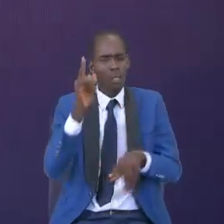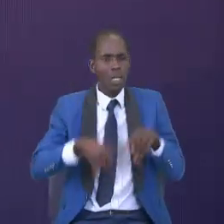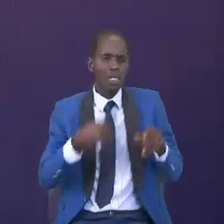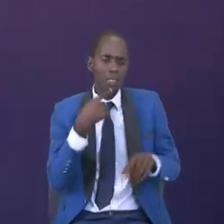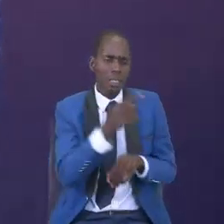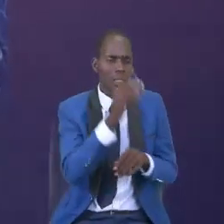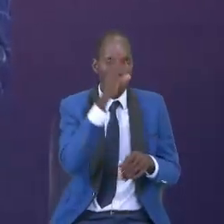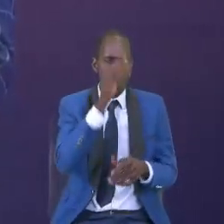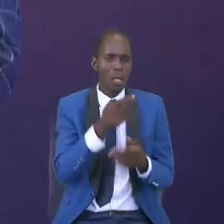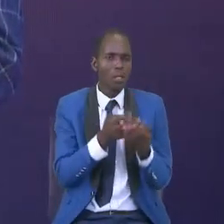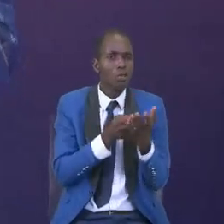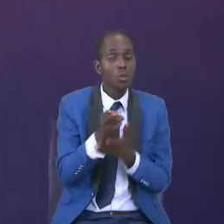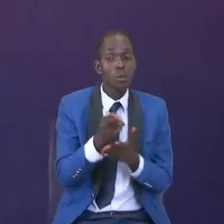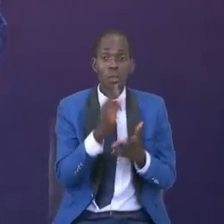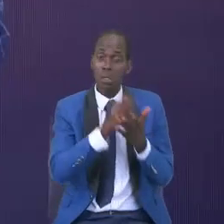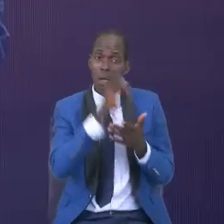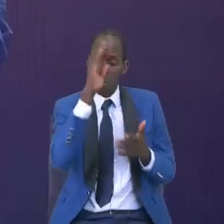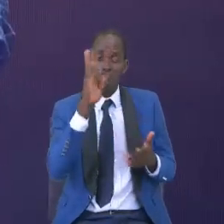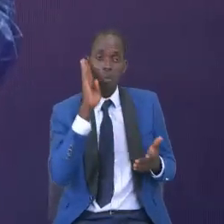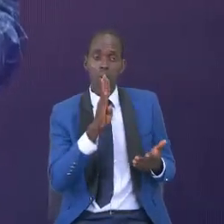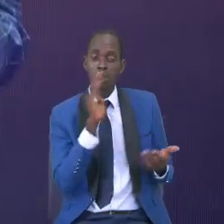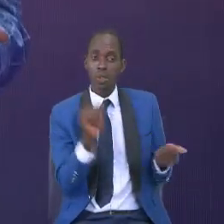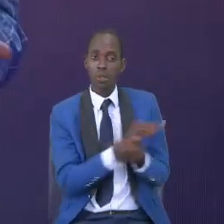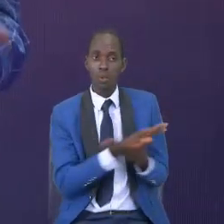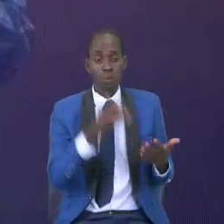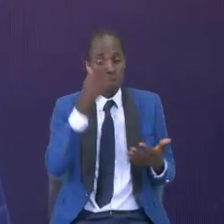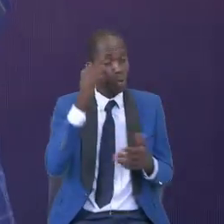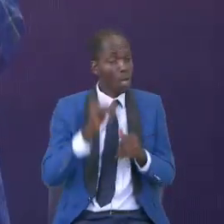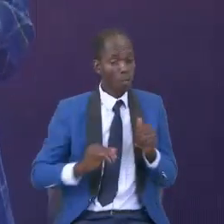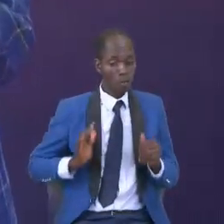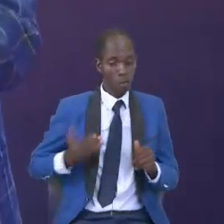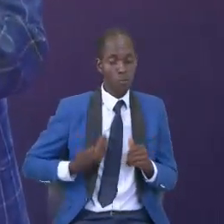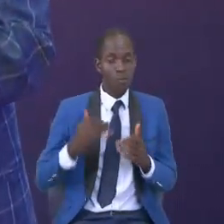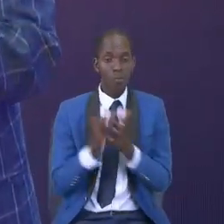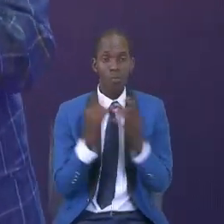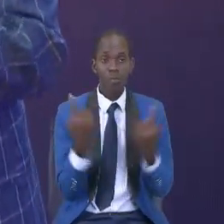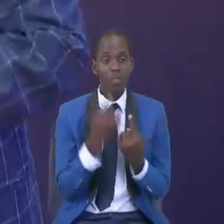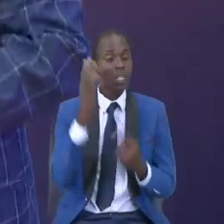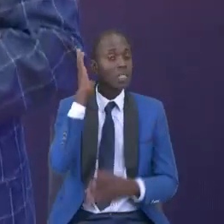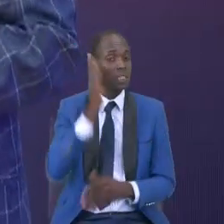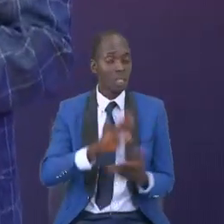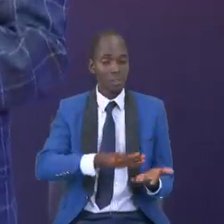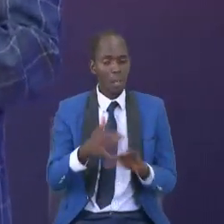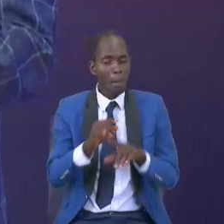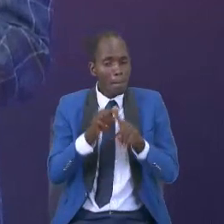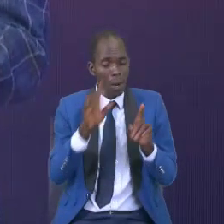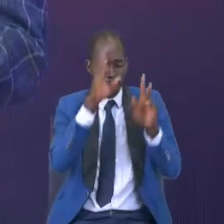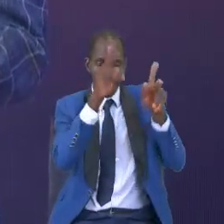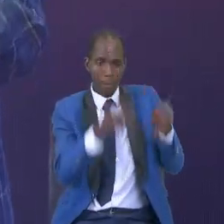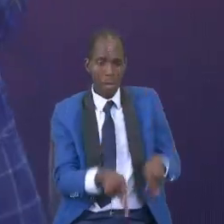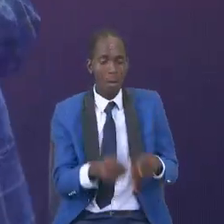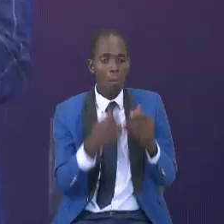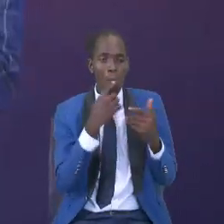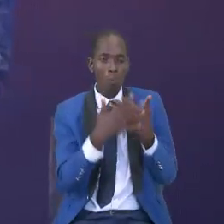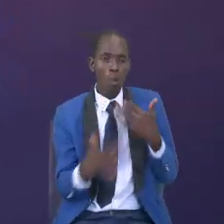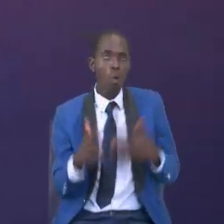He says he'll perish because the soul that sinneth, it shall die. But his blood will I require at your